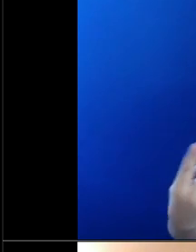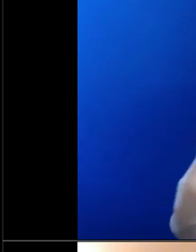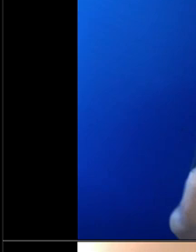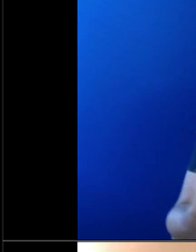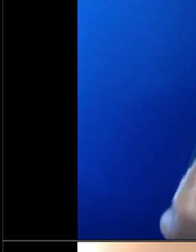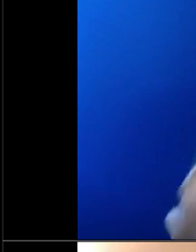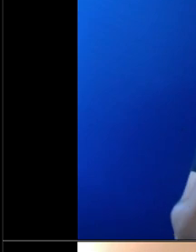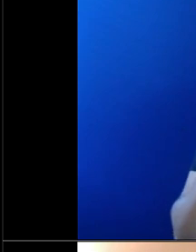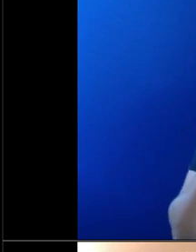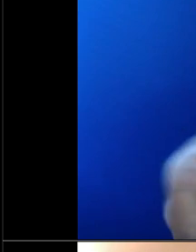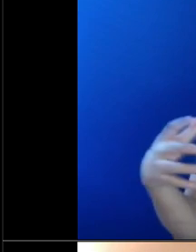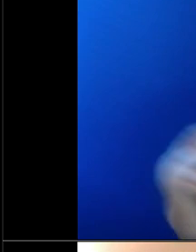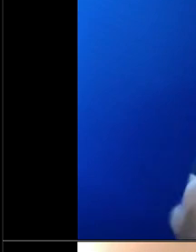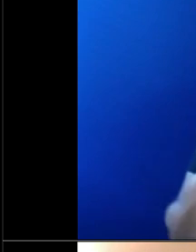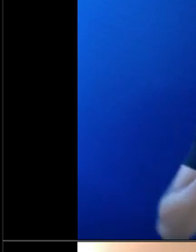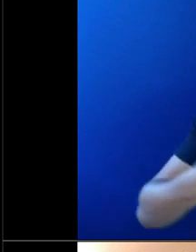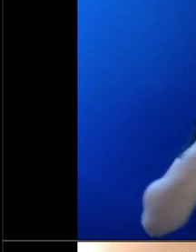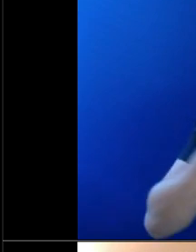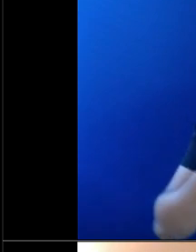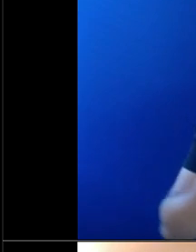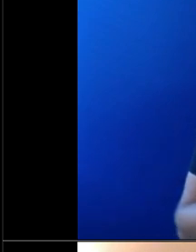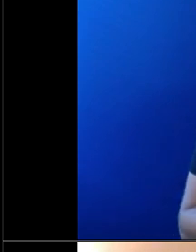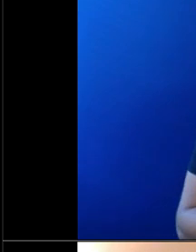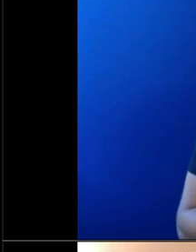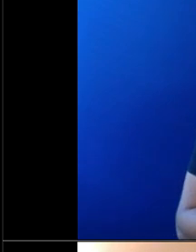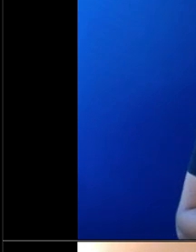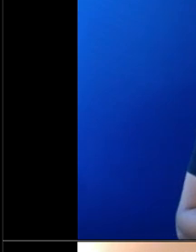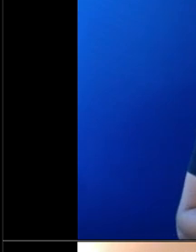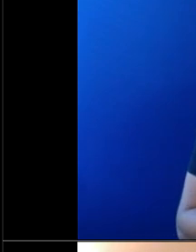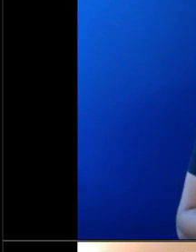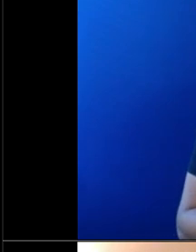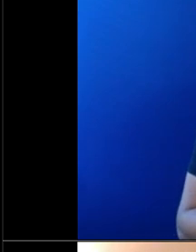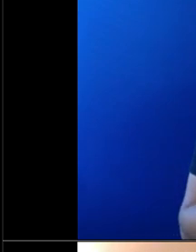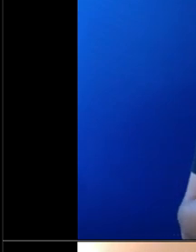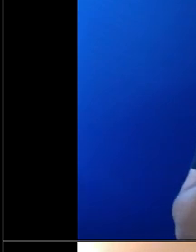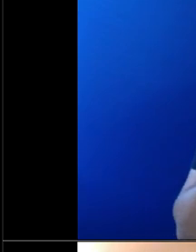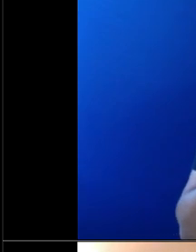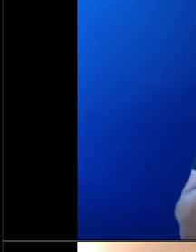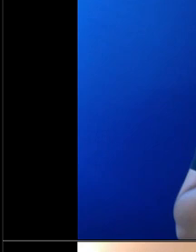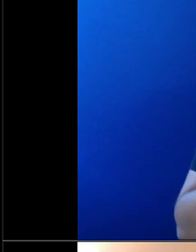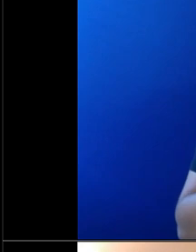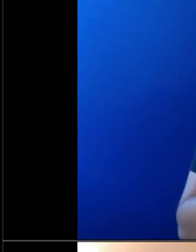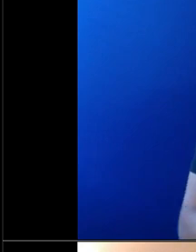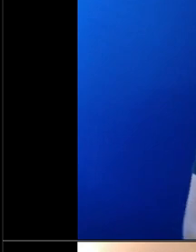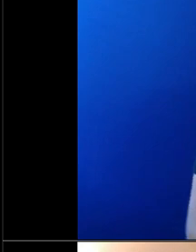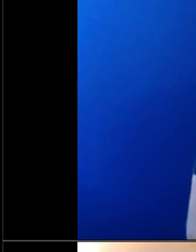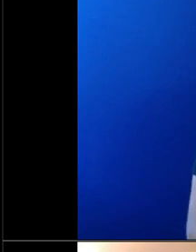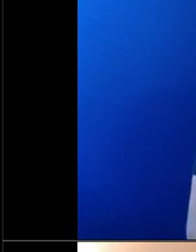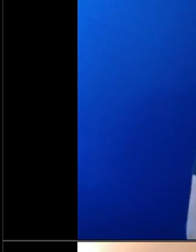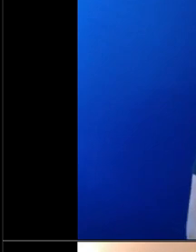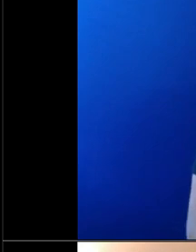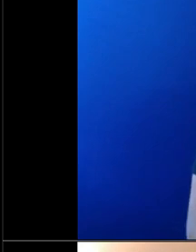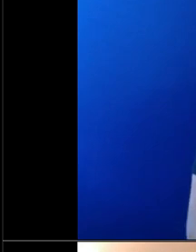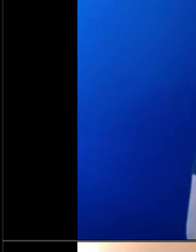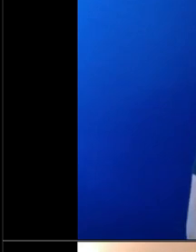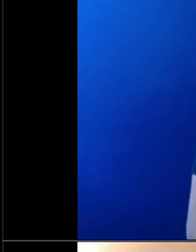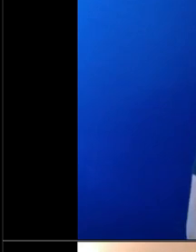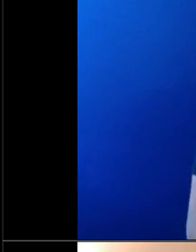in the big rookeries we see with some of the other species? And that either to Wendy or Stacy. Wendy, if you want, where you can hand it off to Stacy.